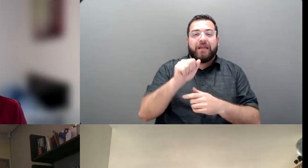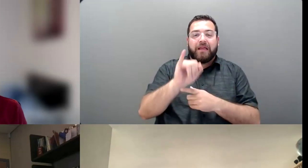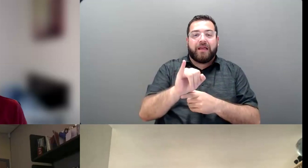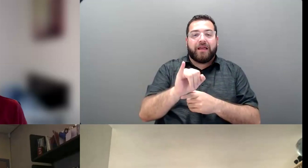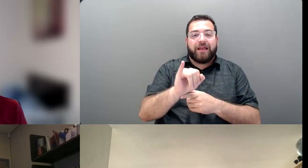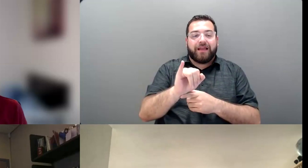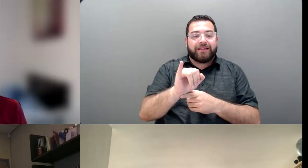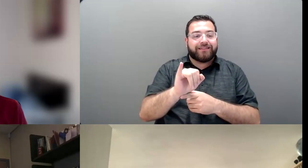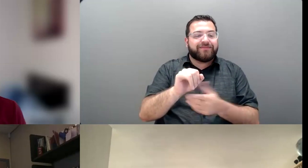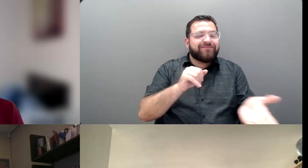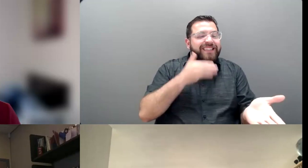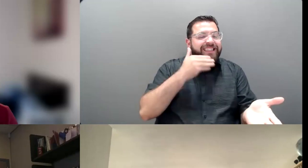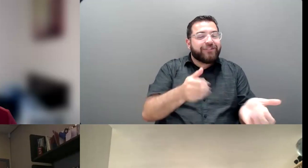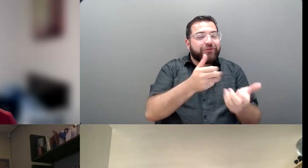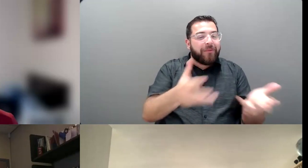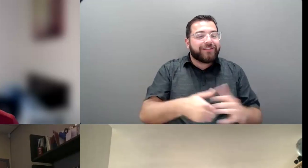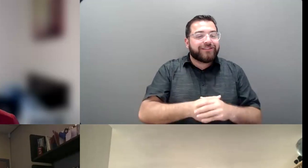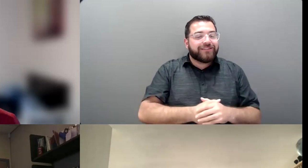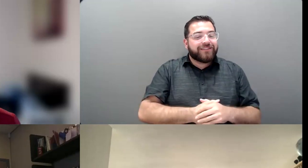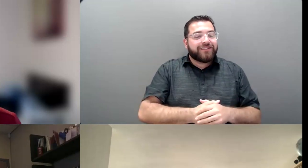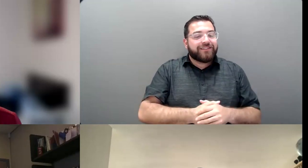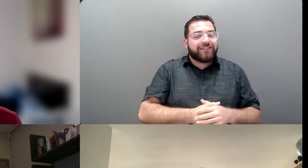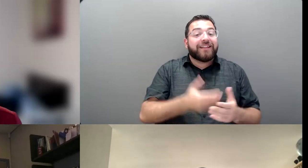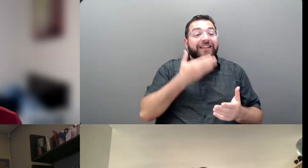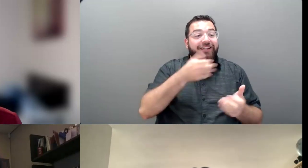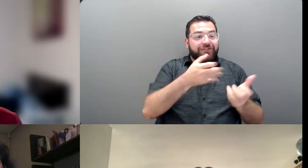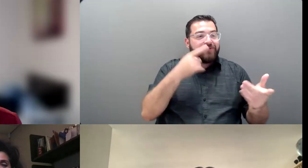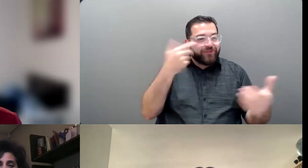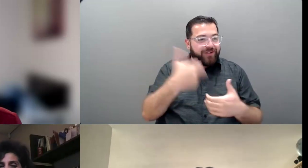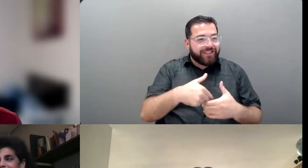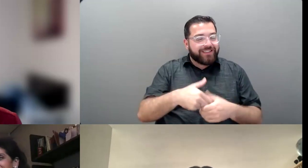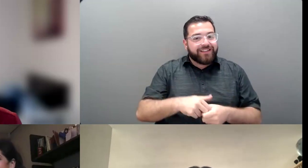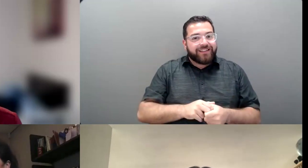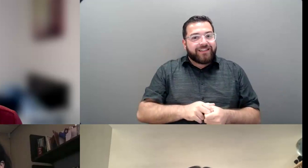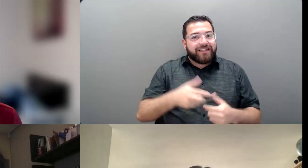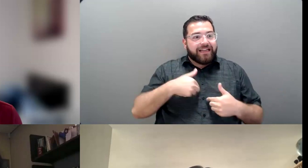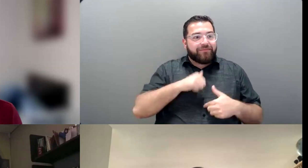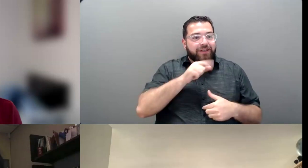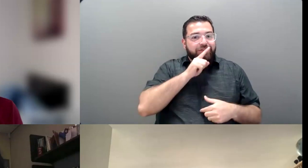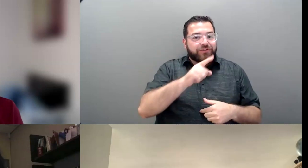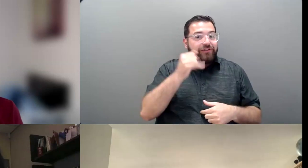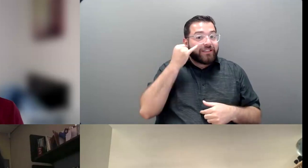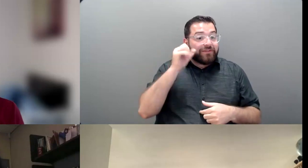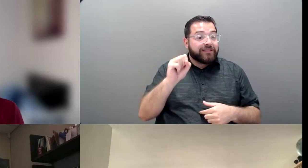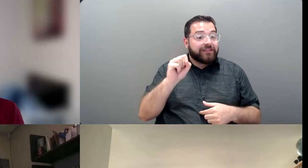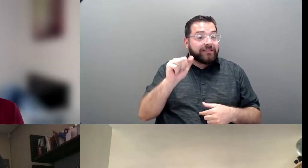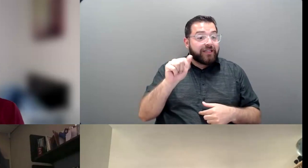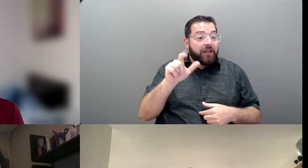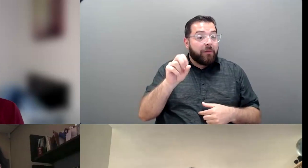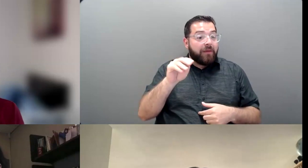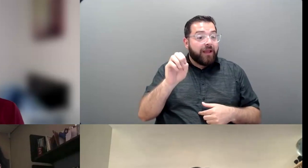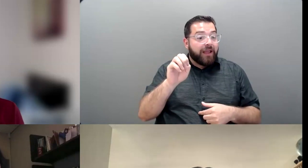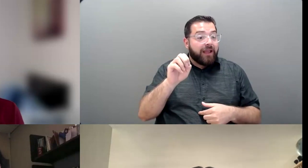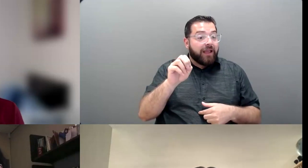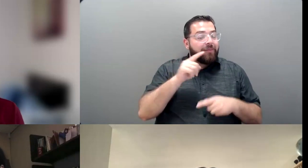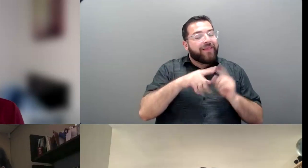Thank you so much. Yeah, it was, thank you so much for coming. I'm not sure if you say your name, Salome, but thank you